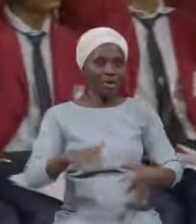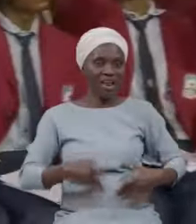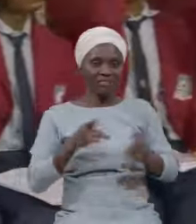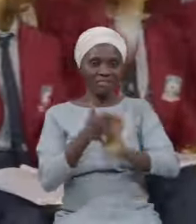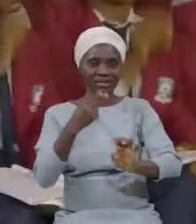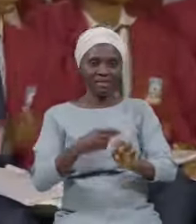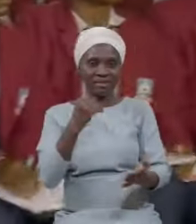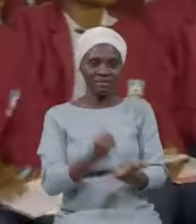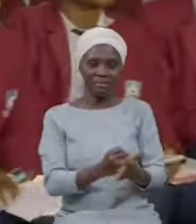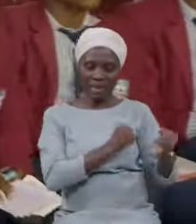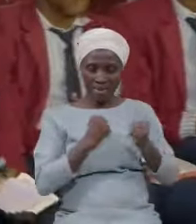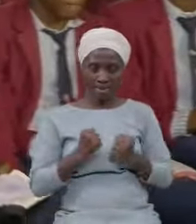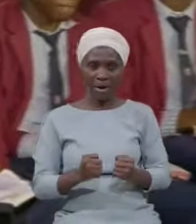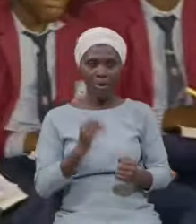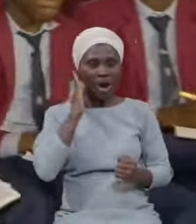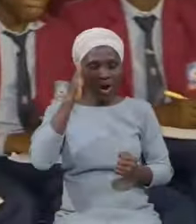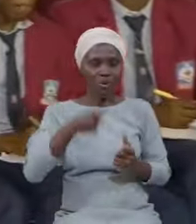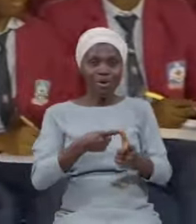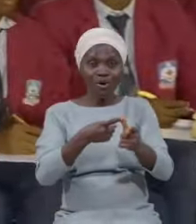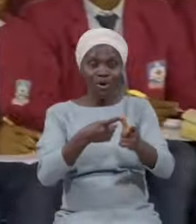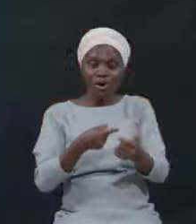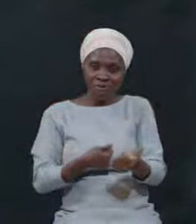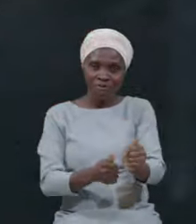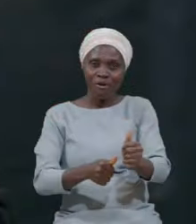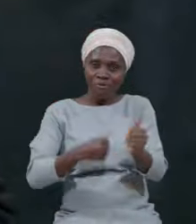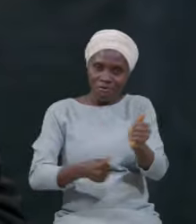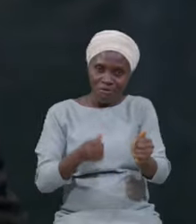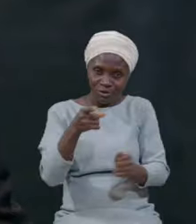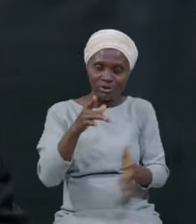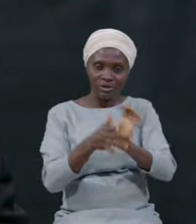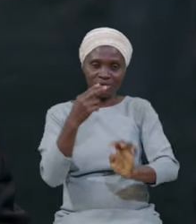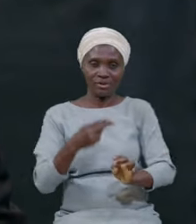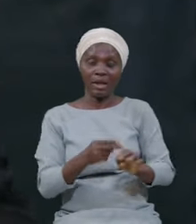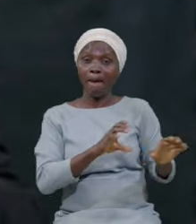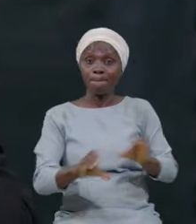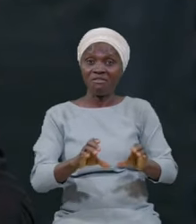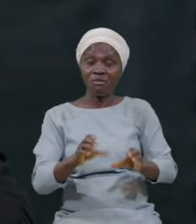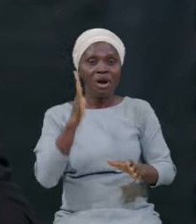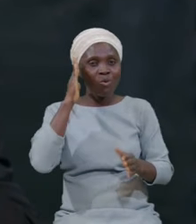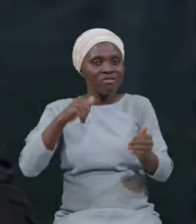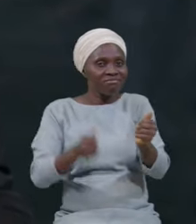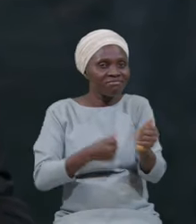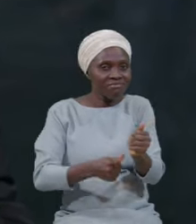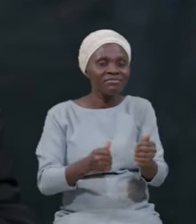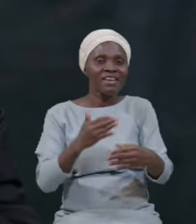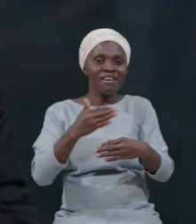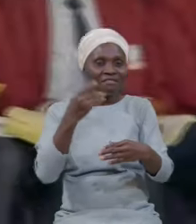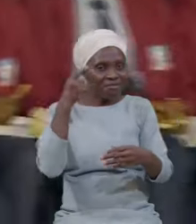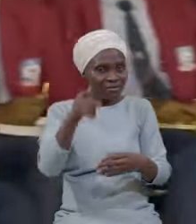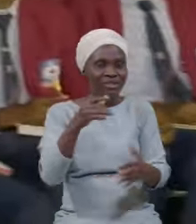run after you. Performance will run after you. Miracle. Somebody help me shout